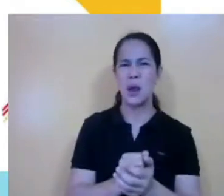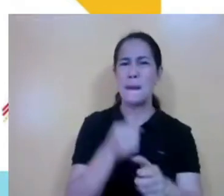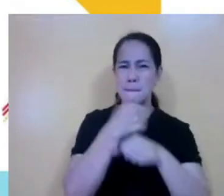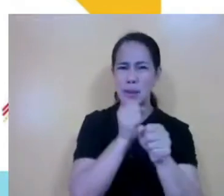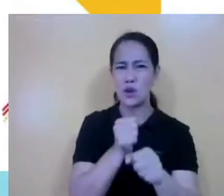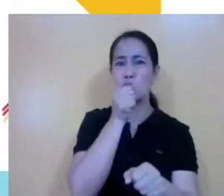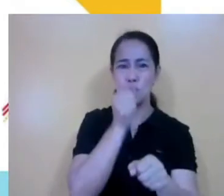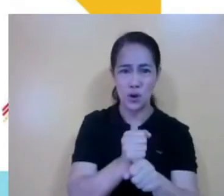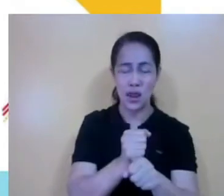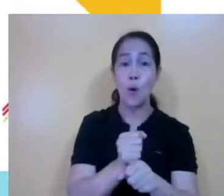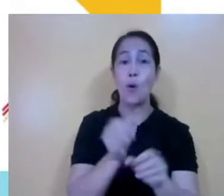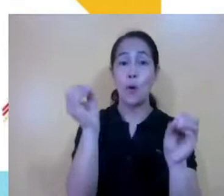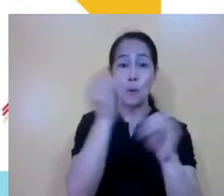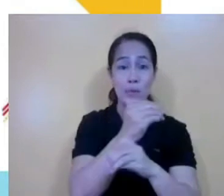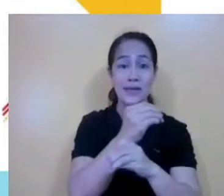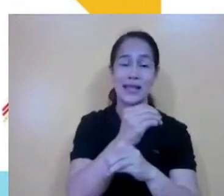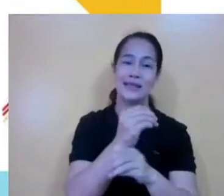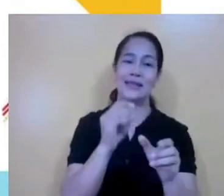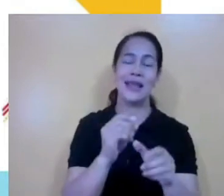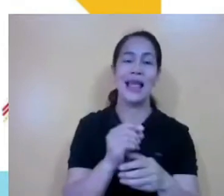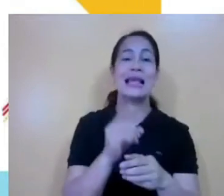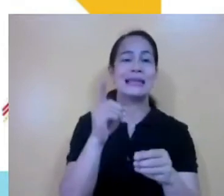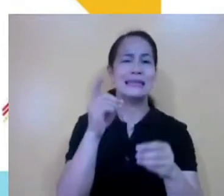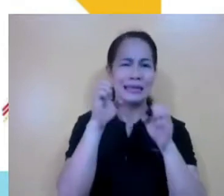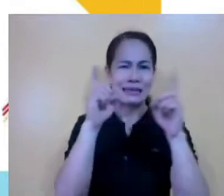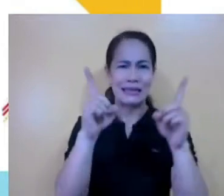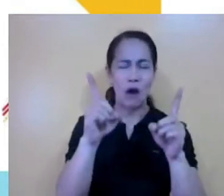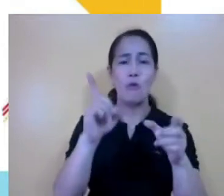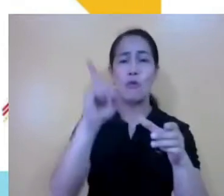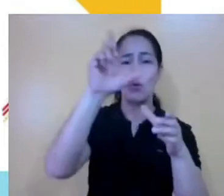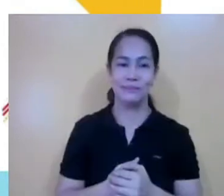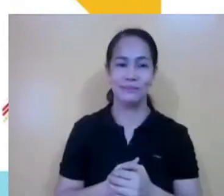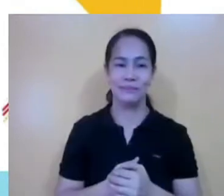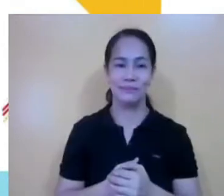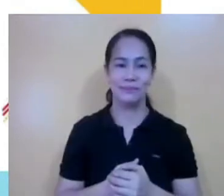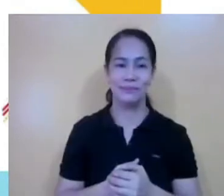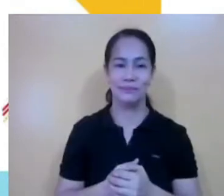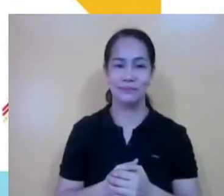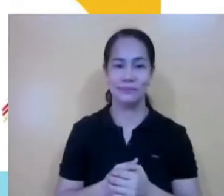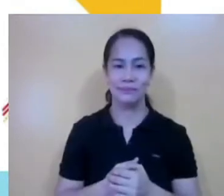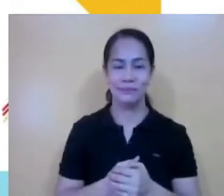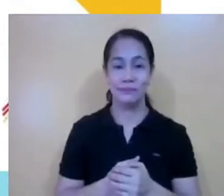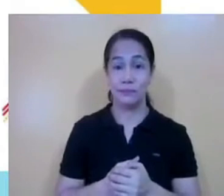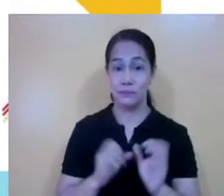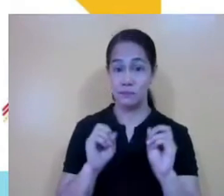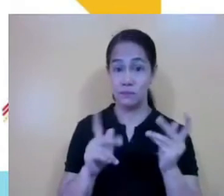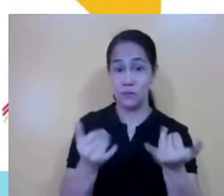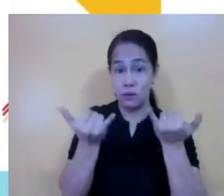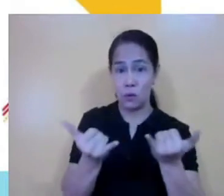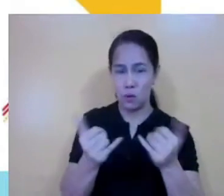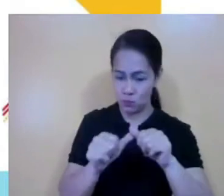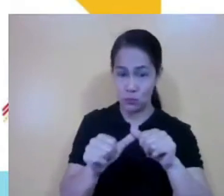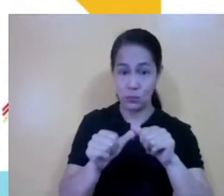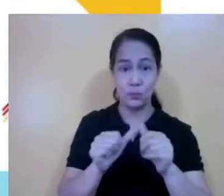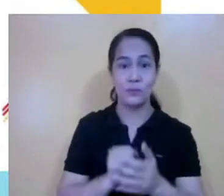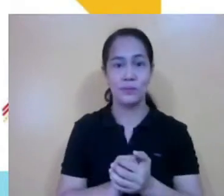DepEd email address so that you can view or download the resource materials. Okay, now moving on to our